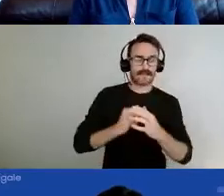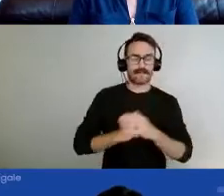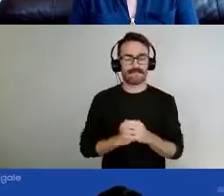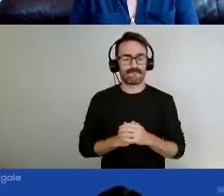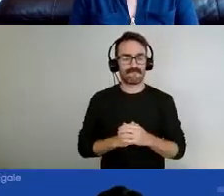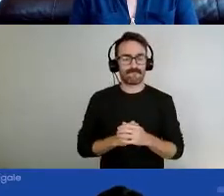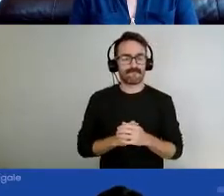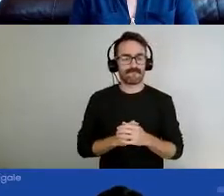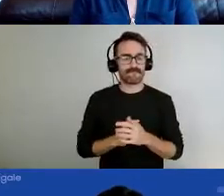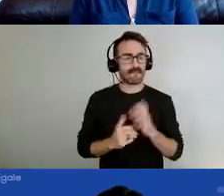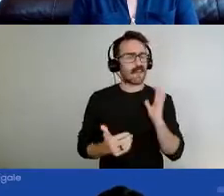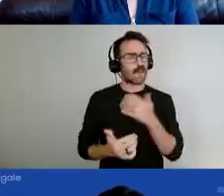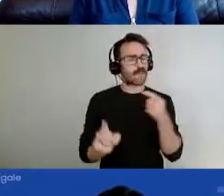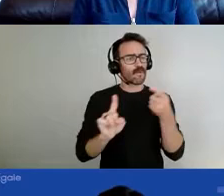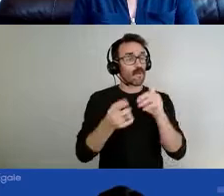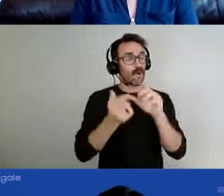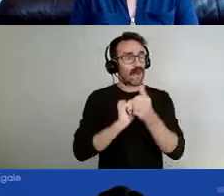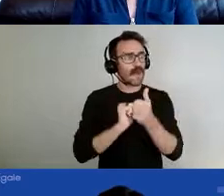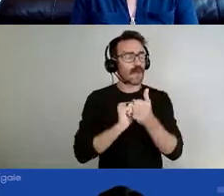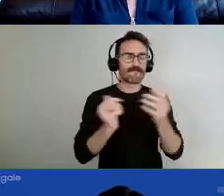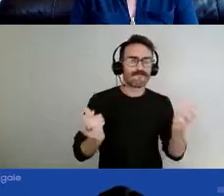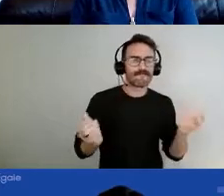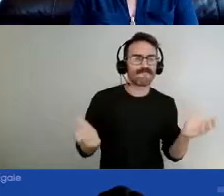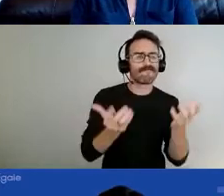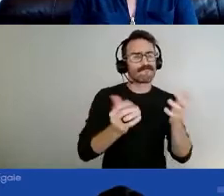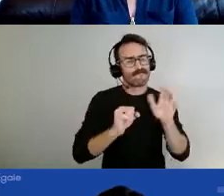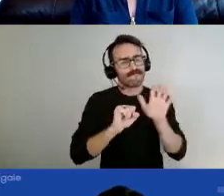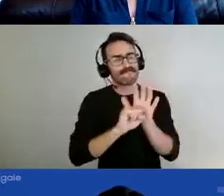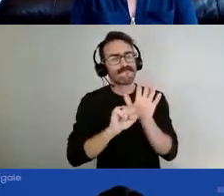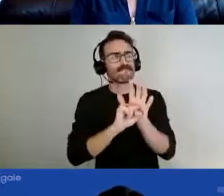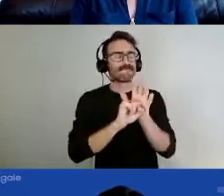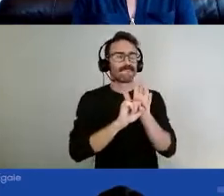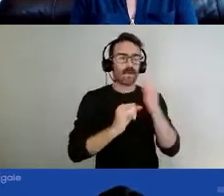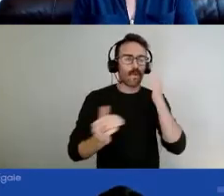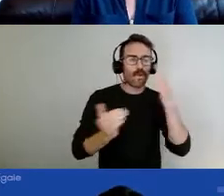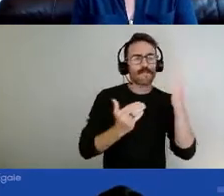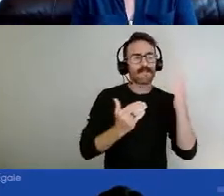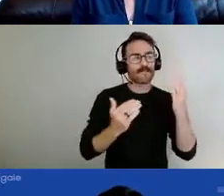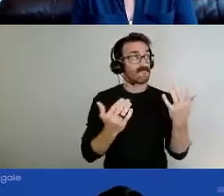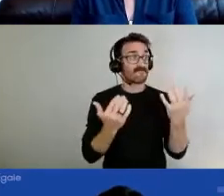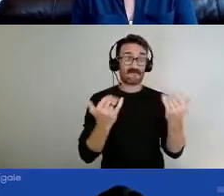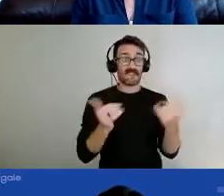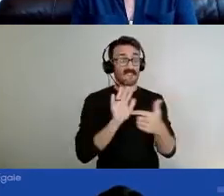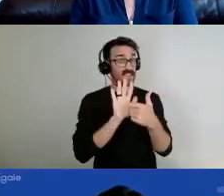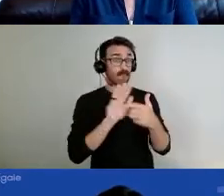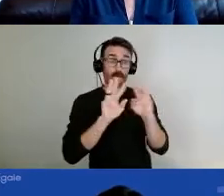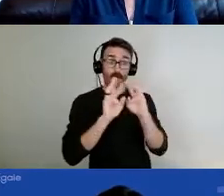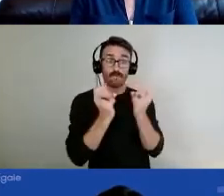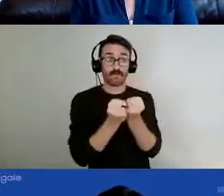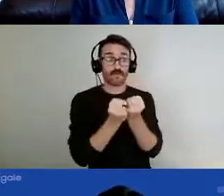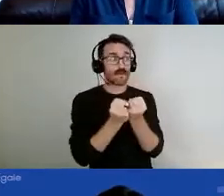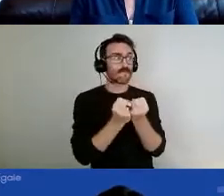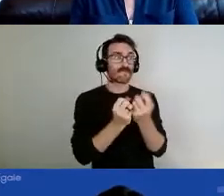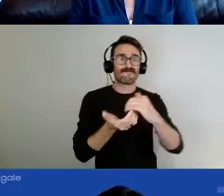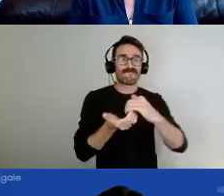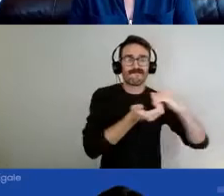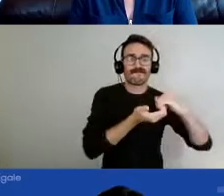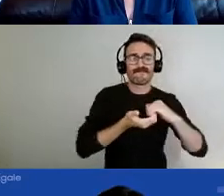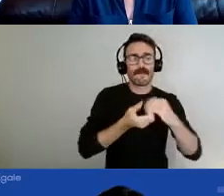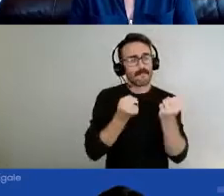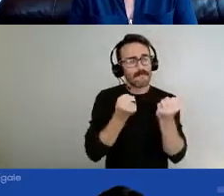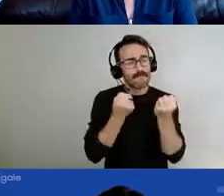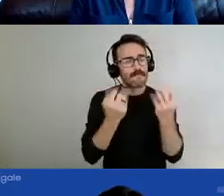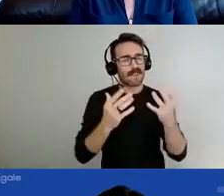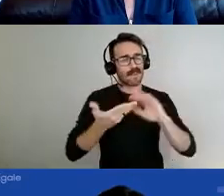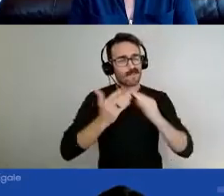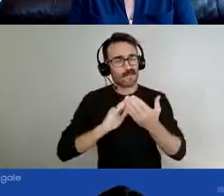mission through raising awareness, delivering education training such as today's webinar, and we work collaboratively with our community partners, both in community